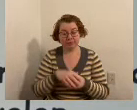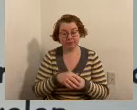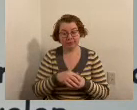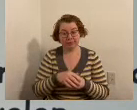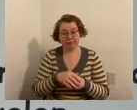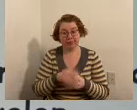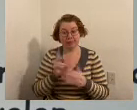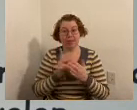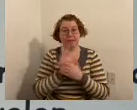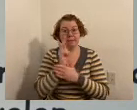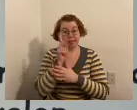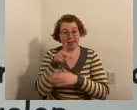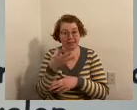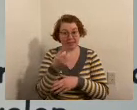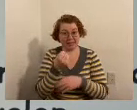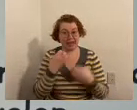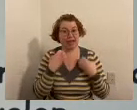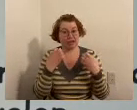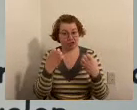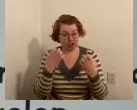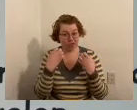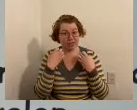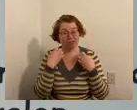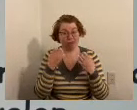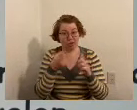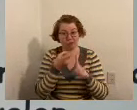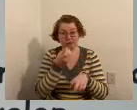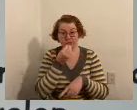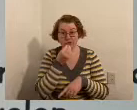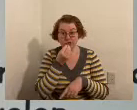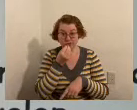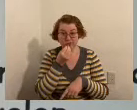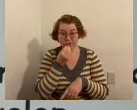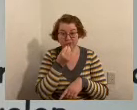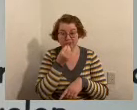Well, plants get energy from food.